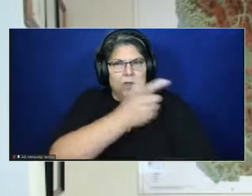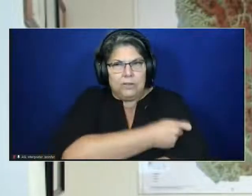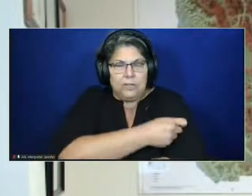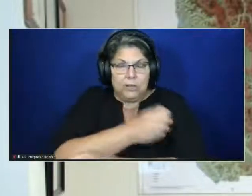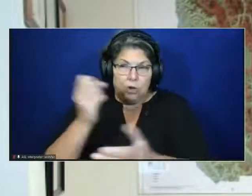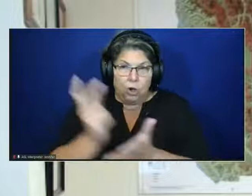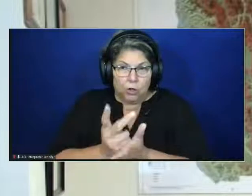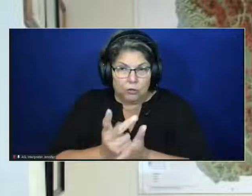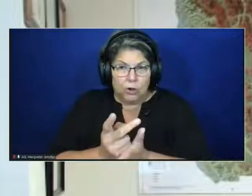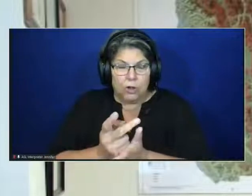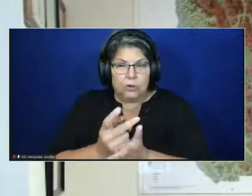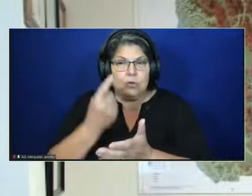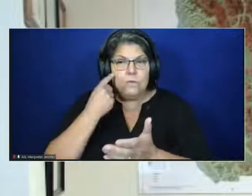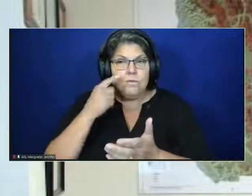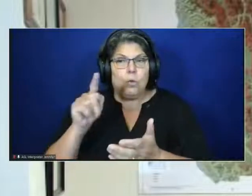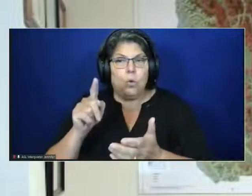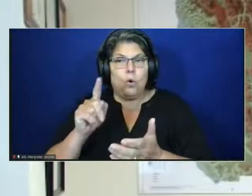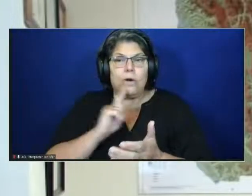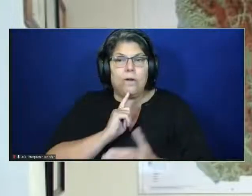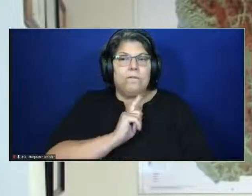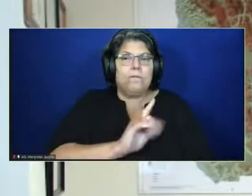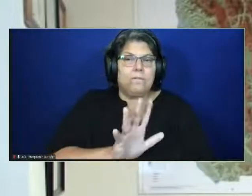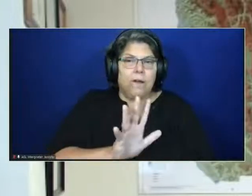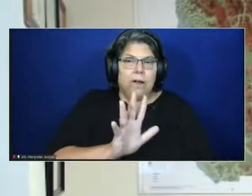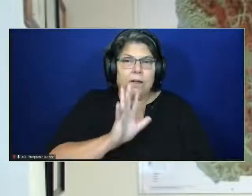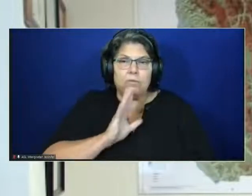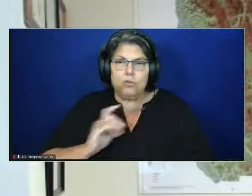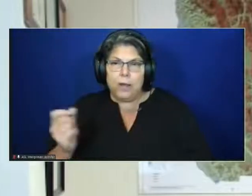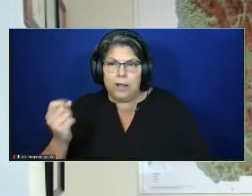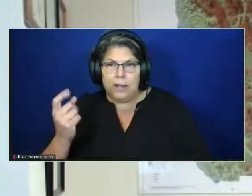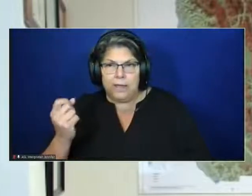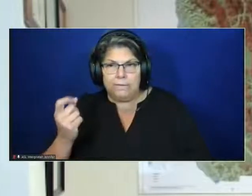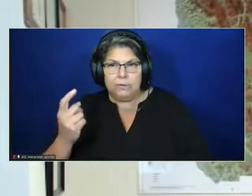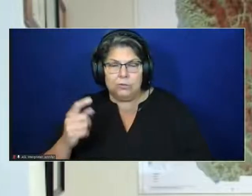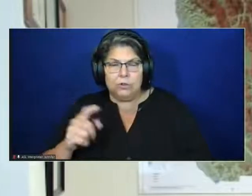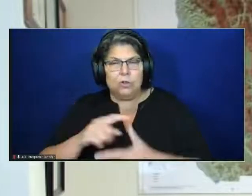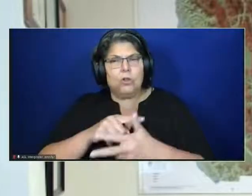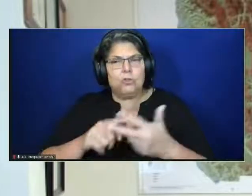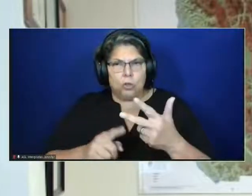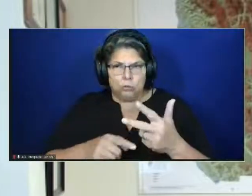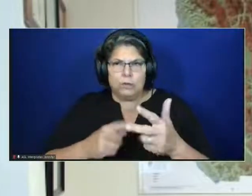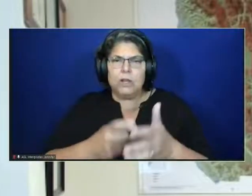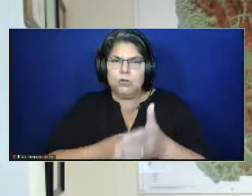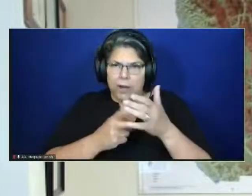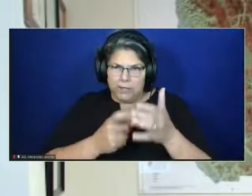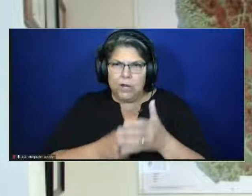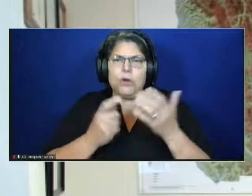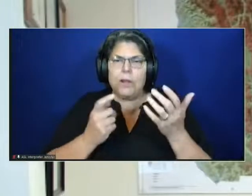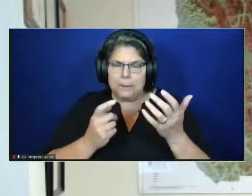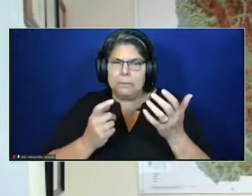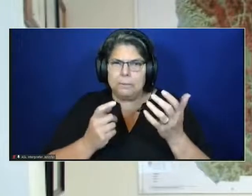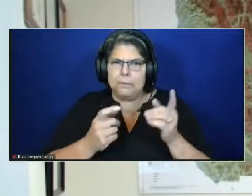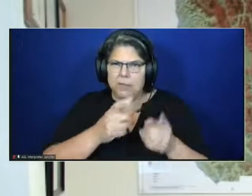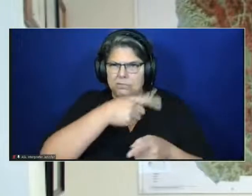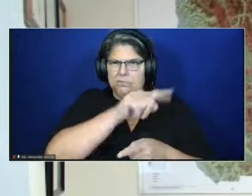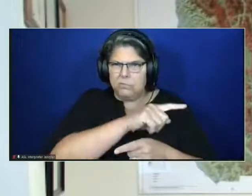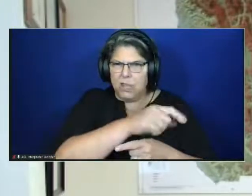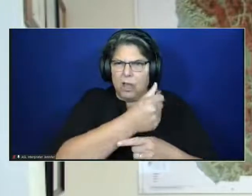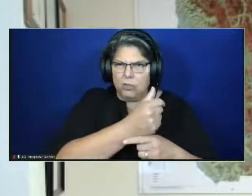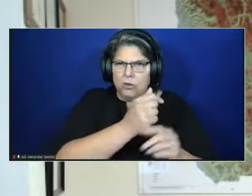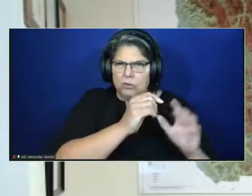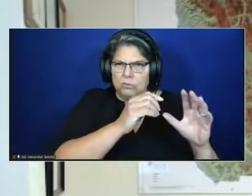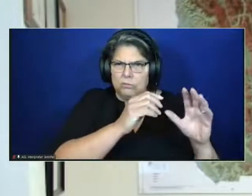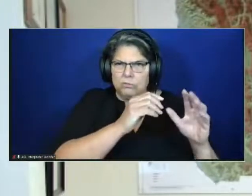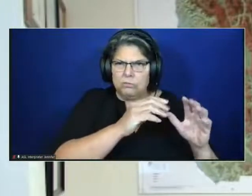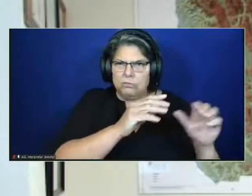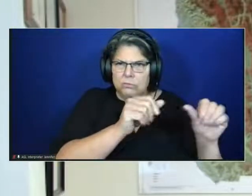authorized for the 5 to 11 years old. Those are the three criteria that they have mentioned. And I think